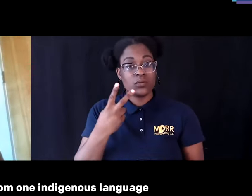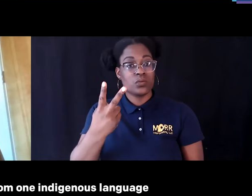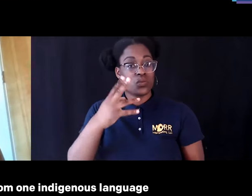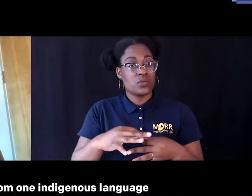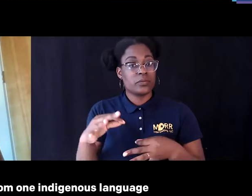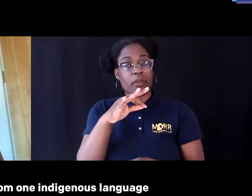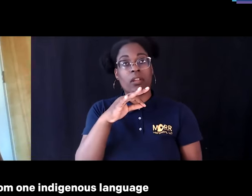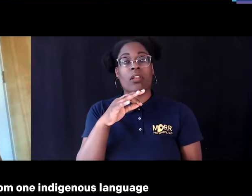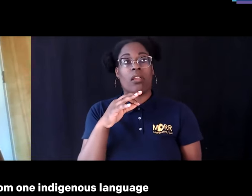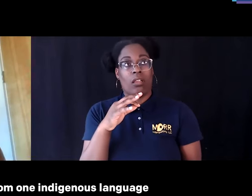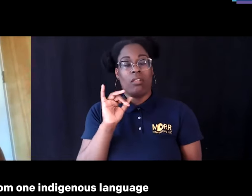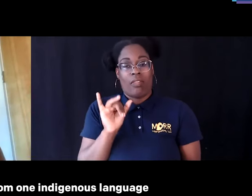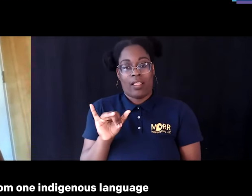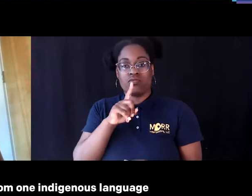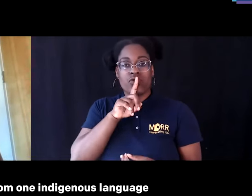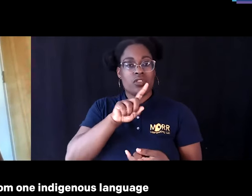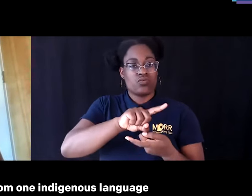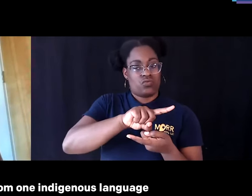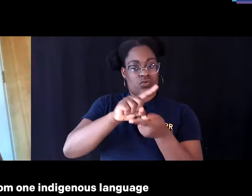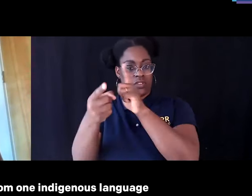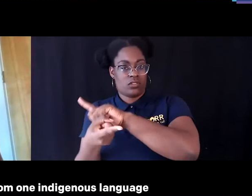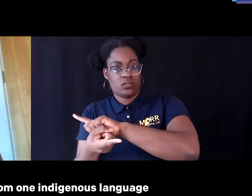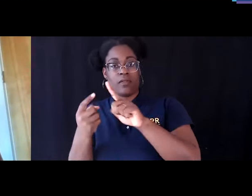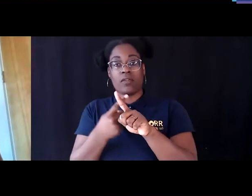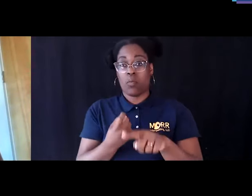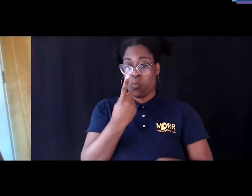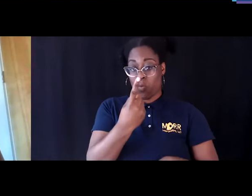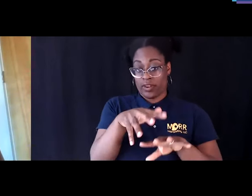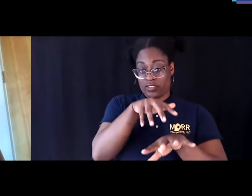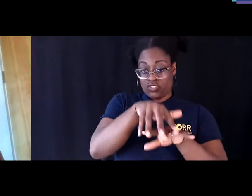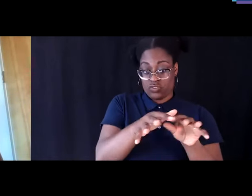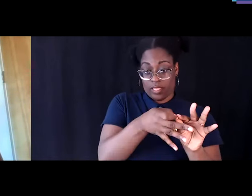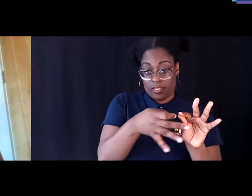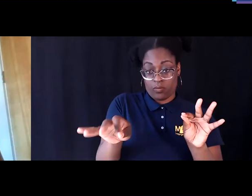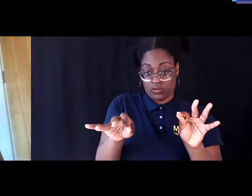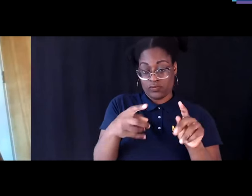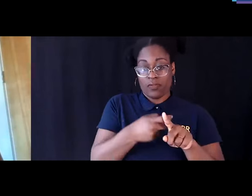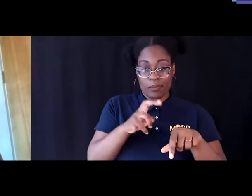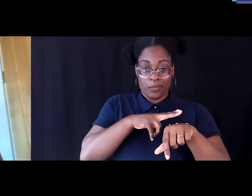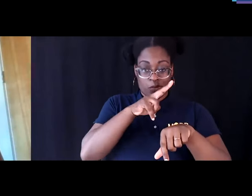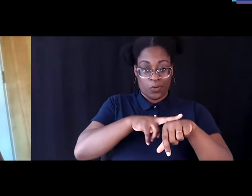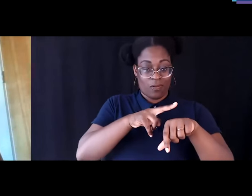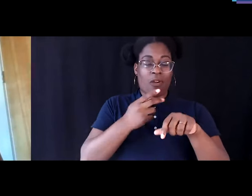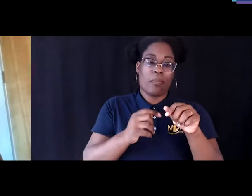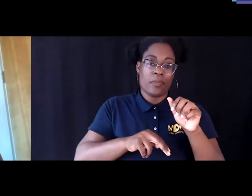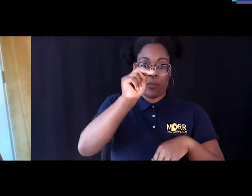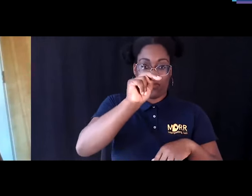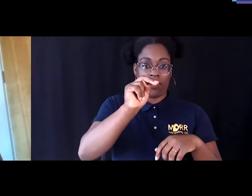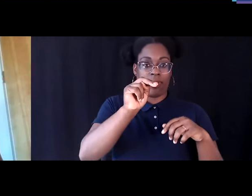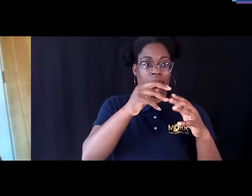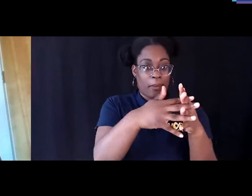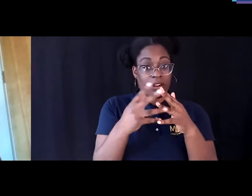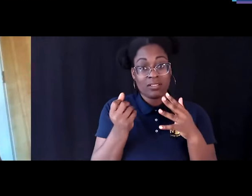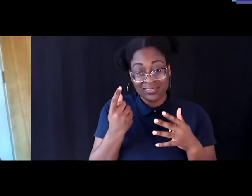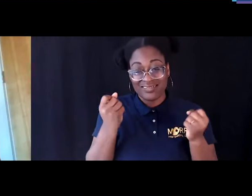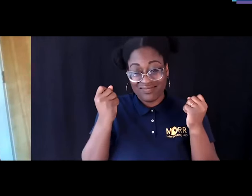a translation from one Indigenous language of North America, and there are thousands of them. And so that means